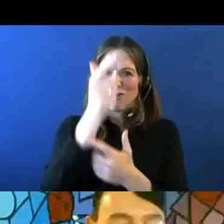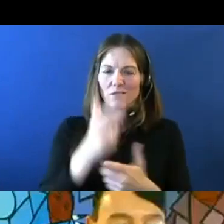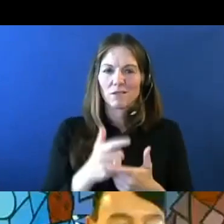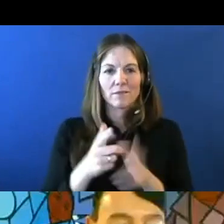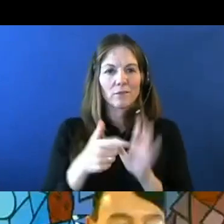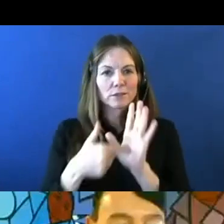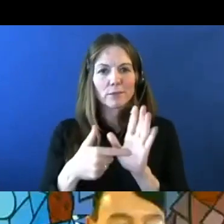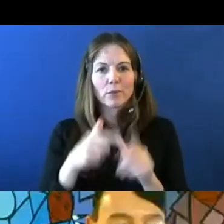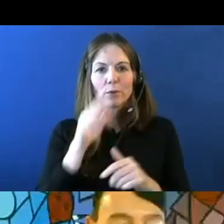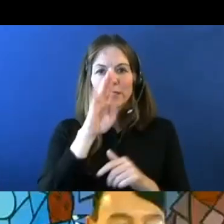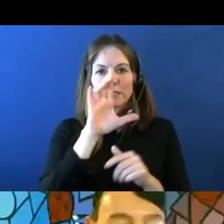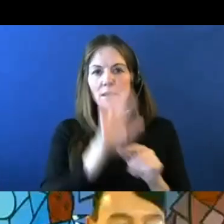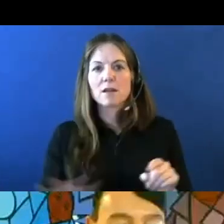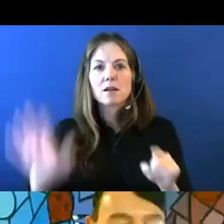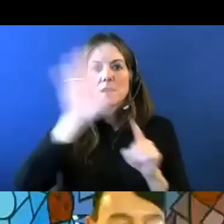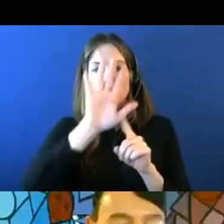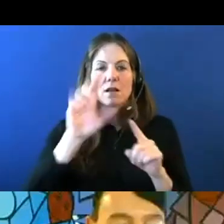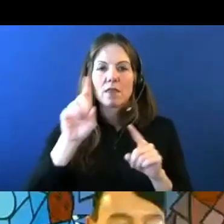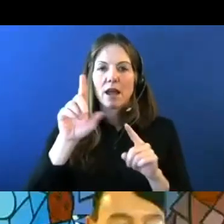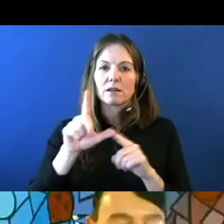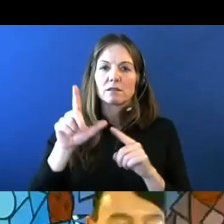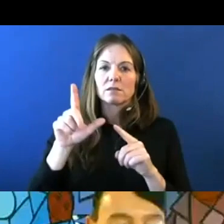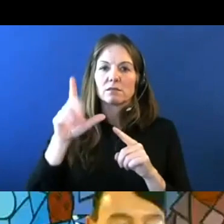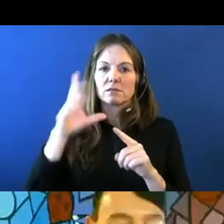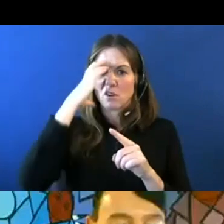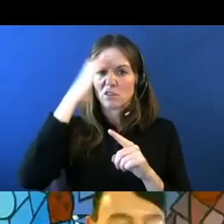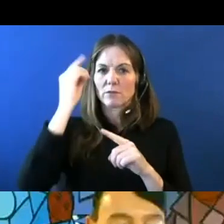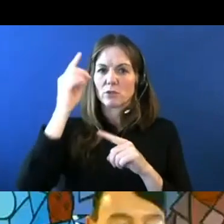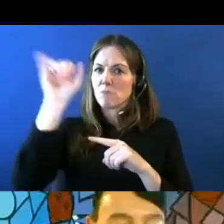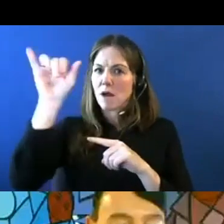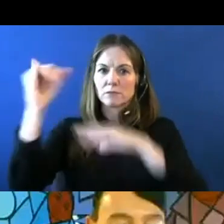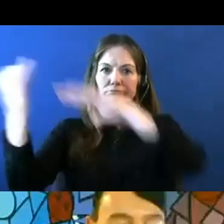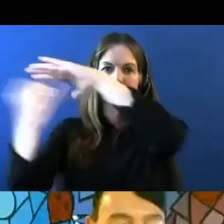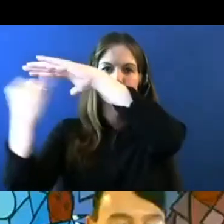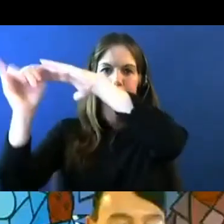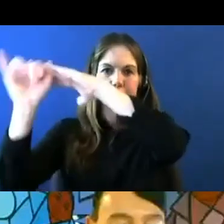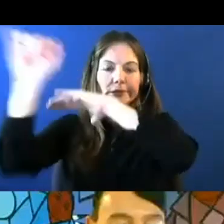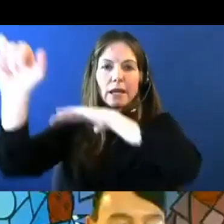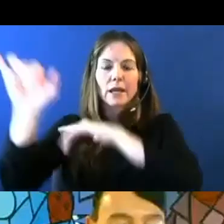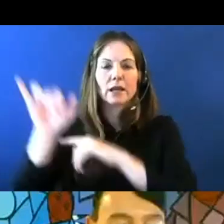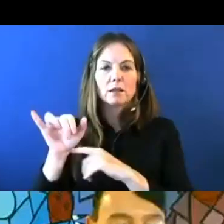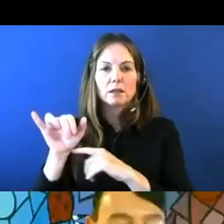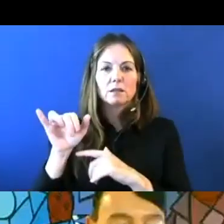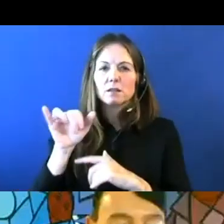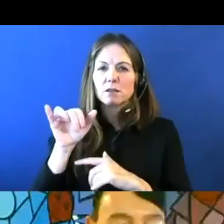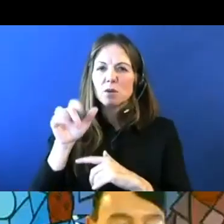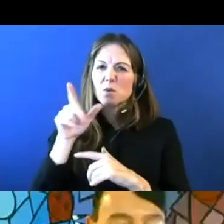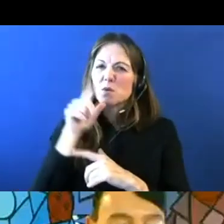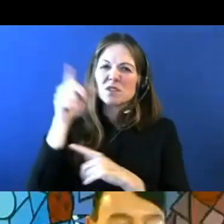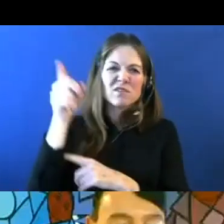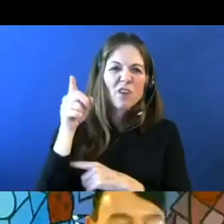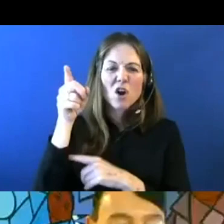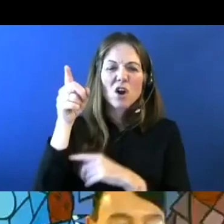the declaration of isolation, and food security is not easy in some of the rural and remote communities. I